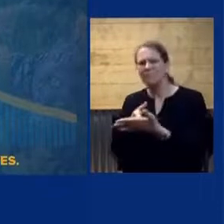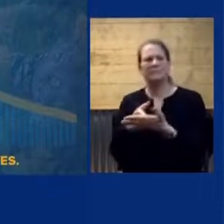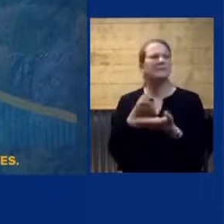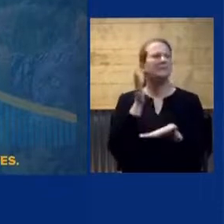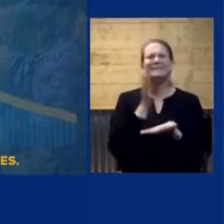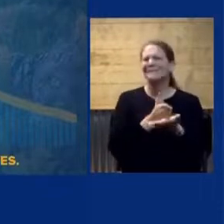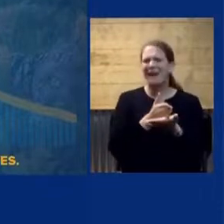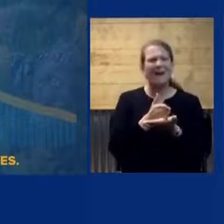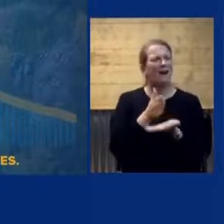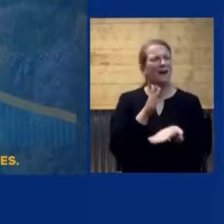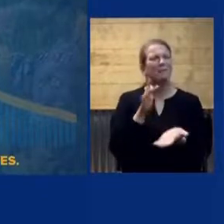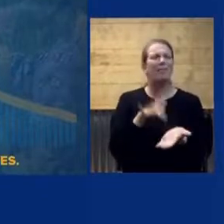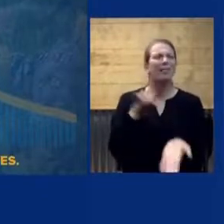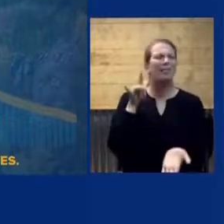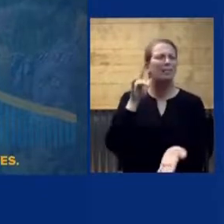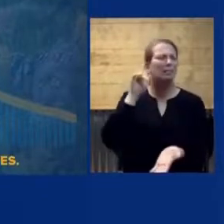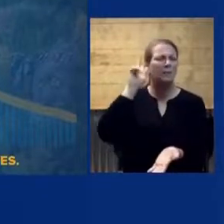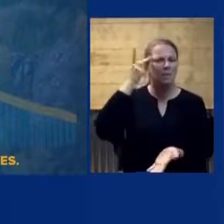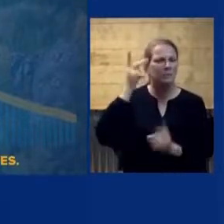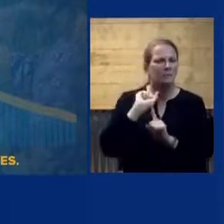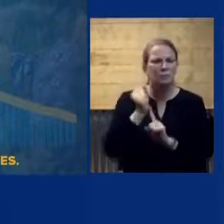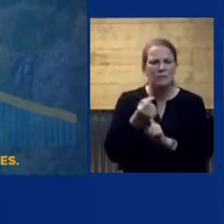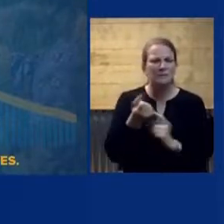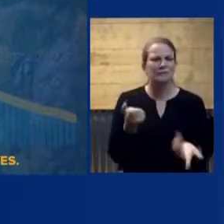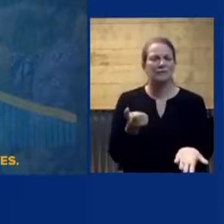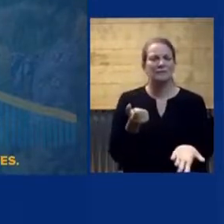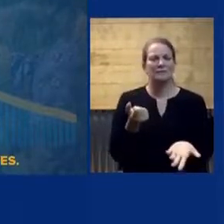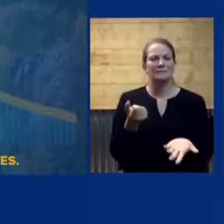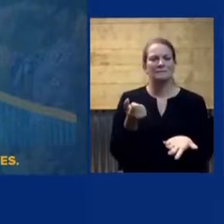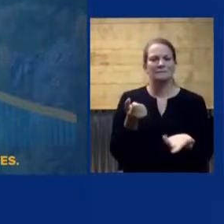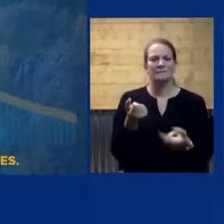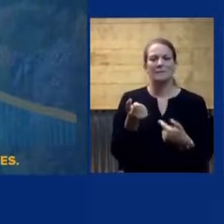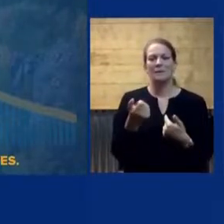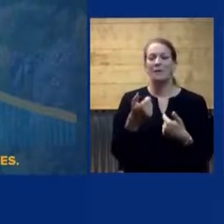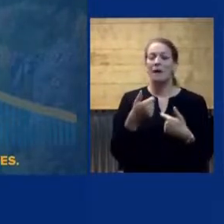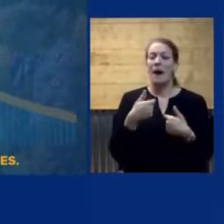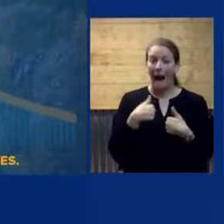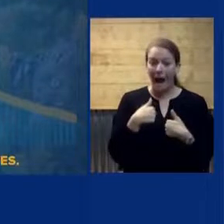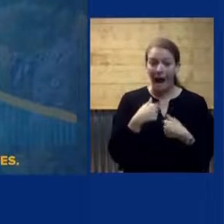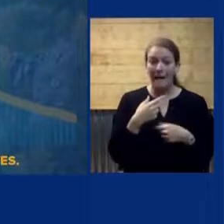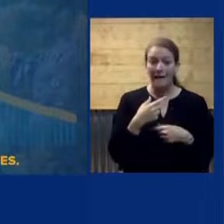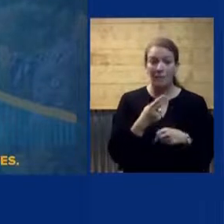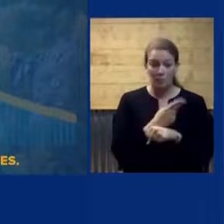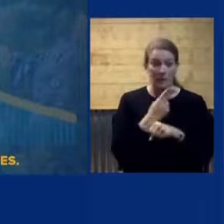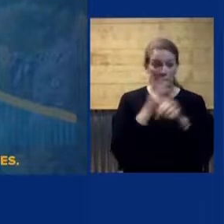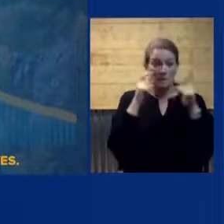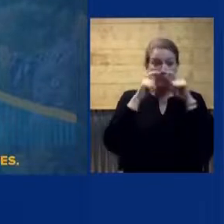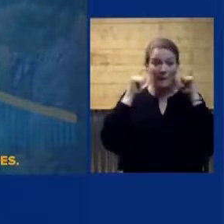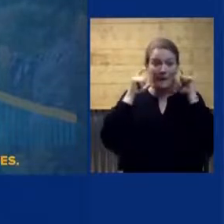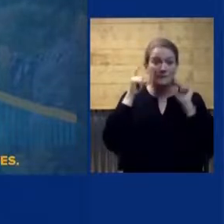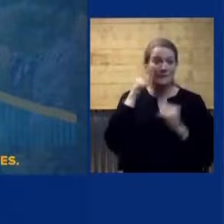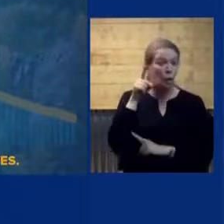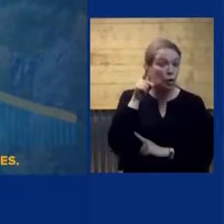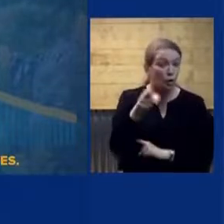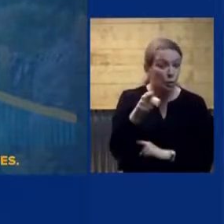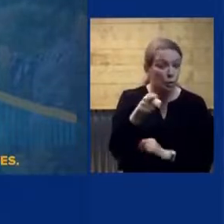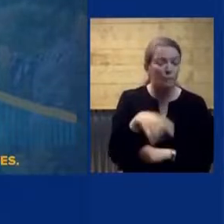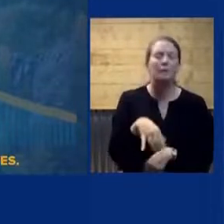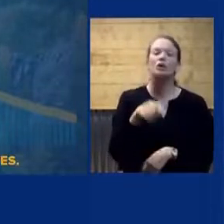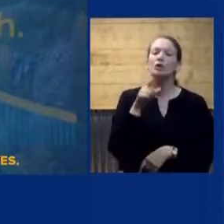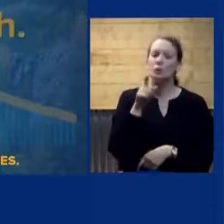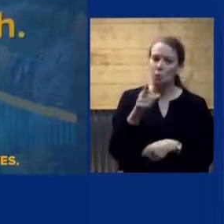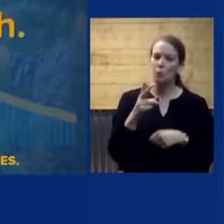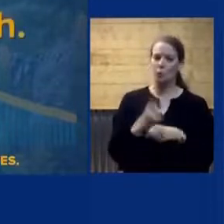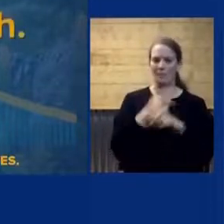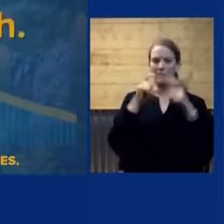inspire the nation to act as one. I wear a mask for you, you wear a mask for me. That's what you're supposed to do as president. That's what